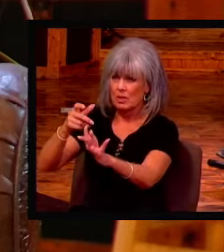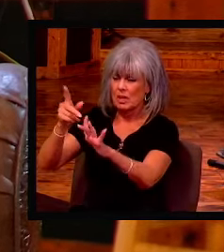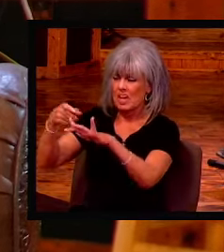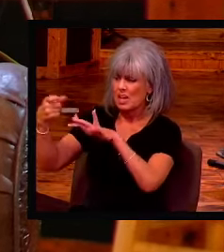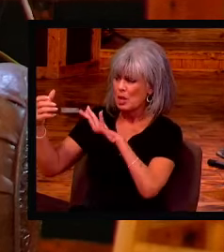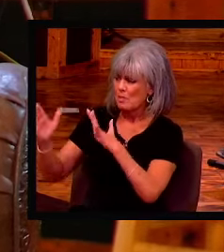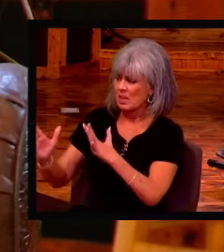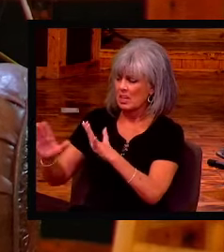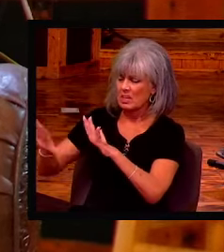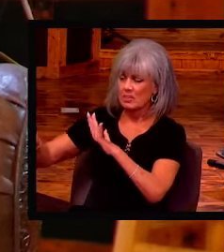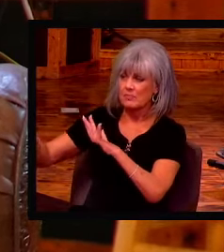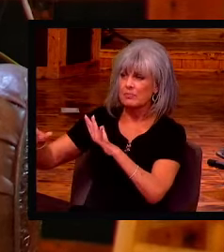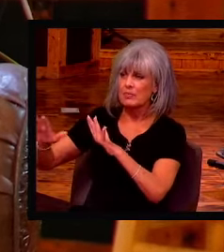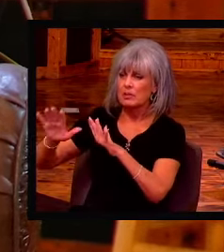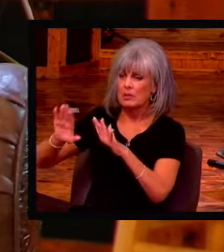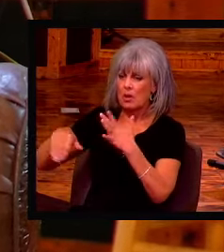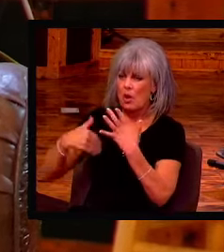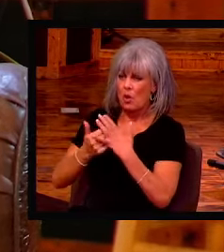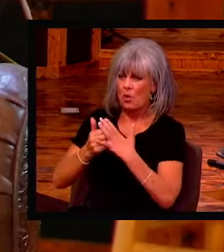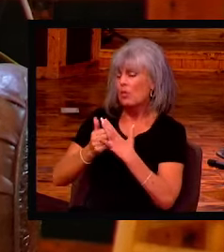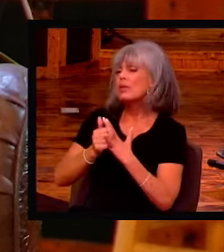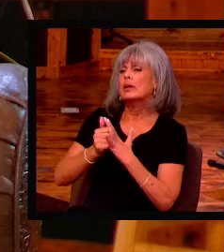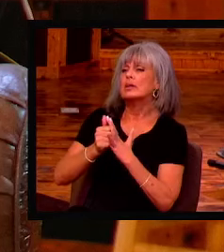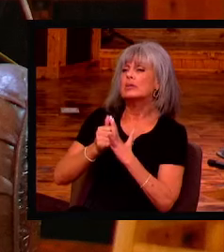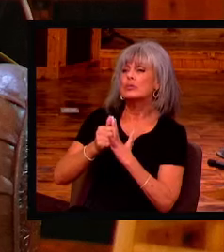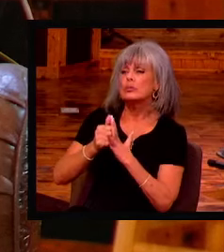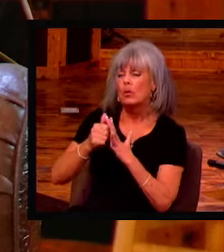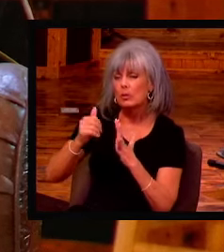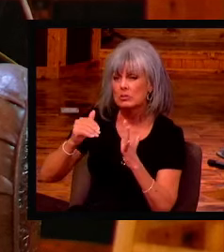And for all of the adults and the young adults,